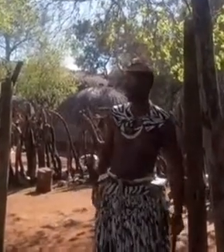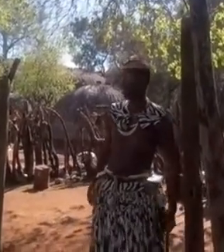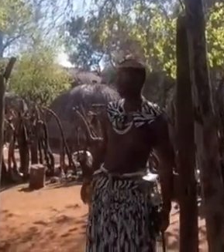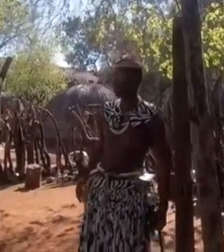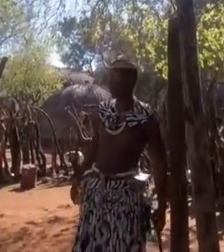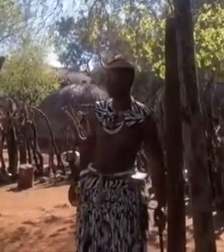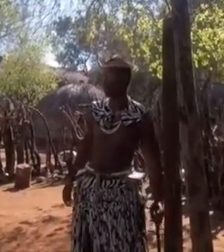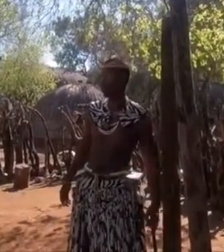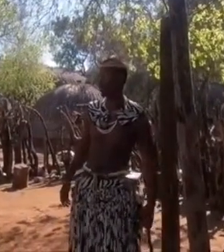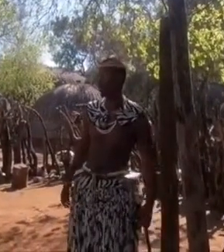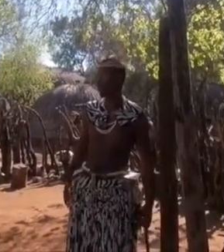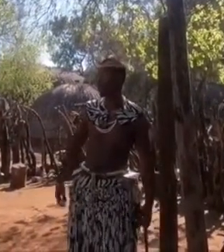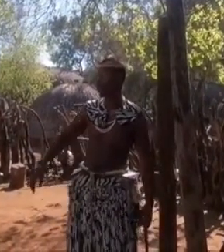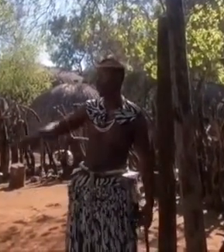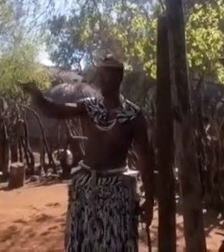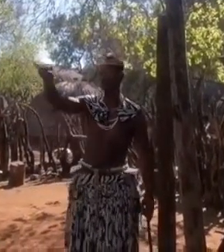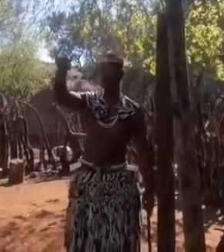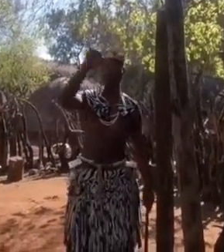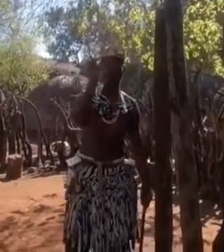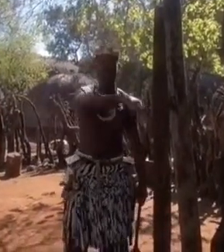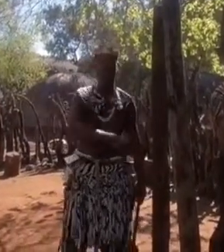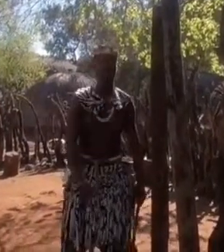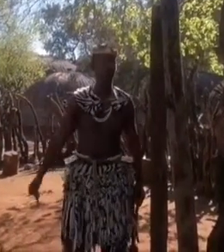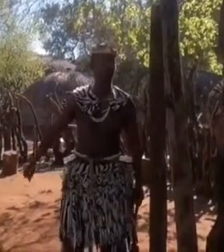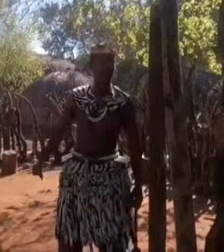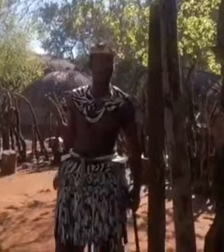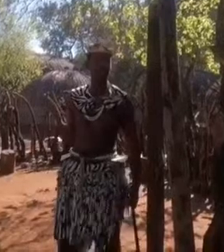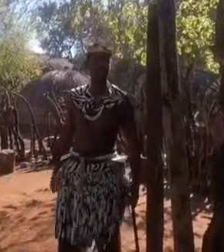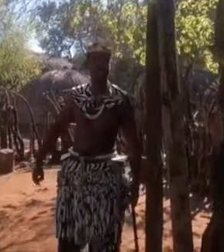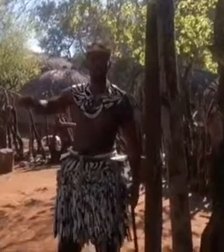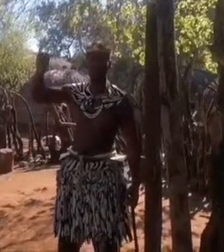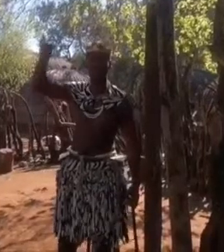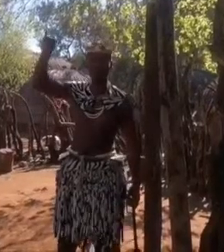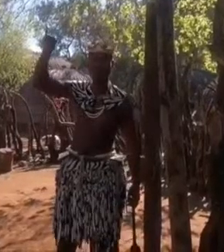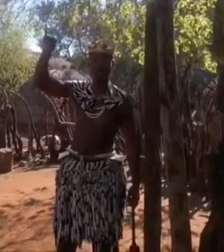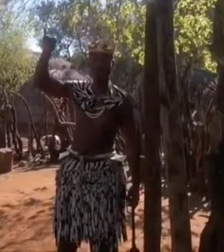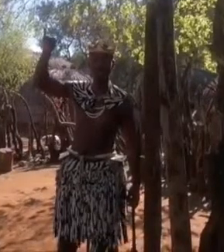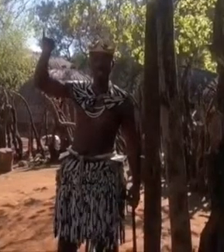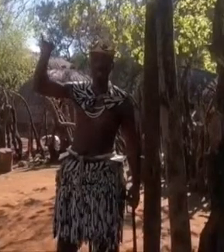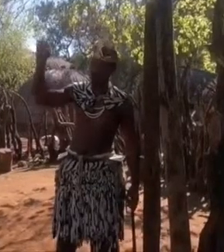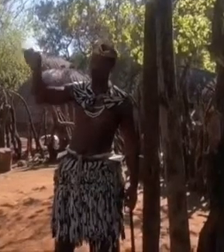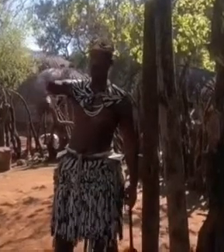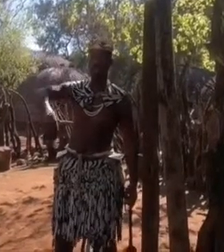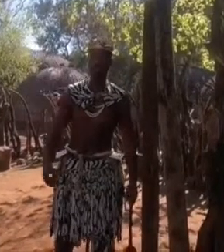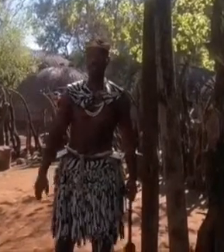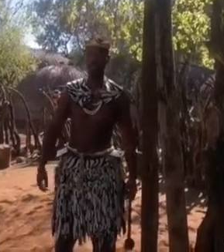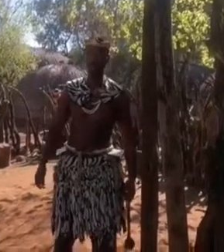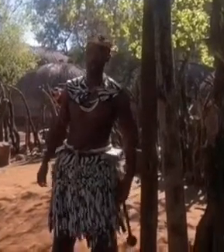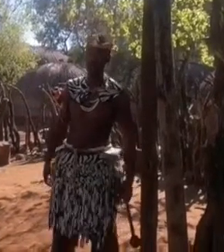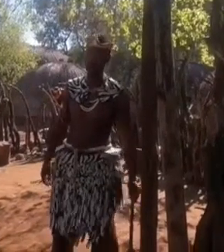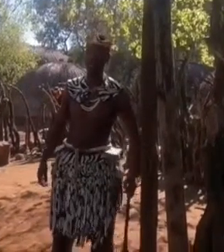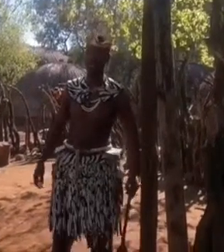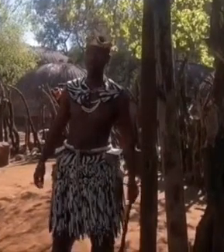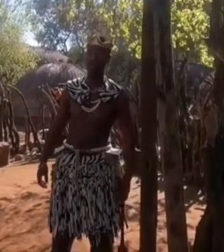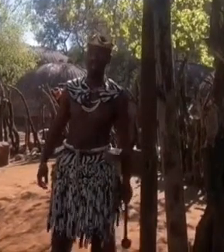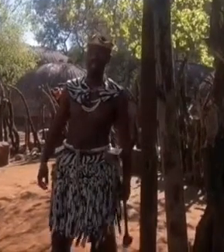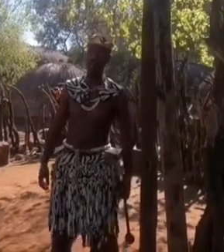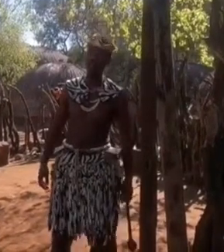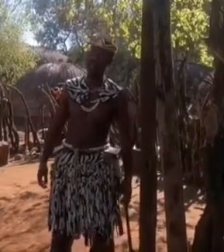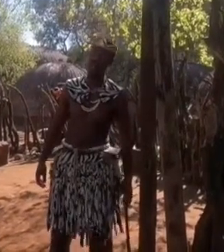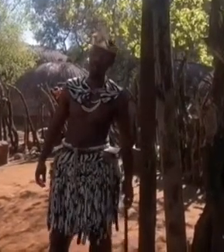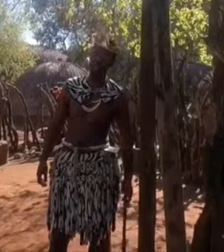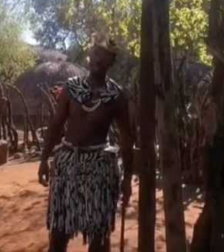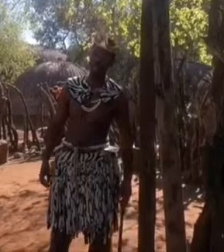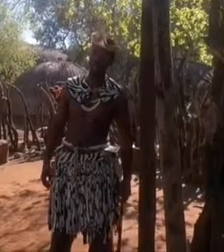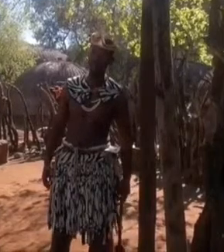No cows, no wife. All right. No cows, No wife. So to marry a Zulu lady,